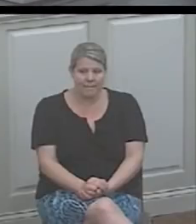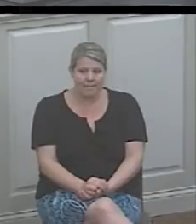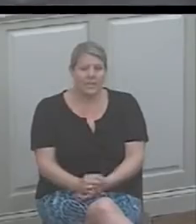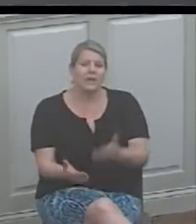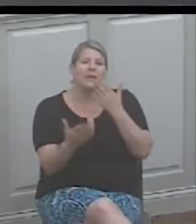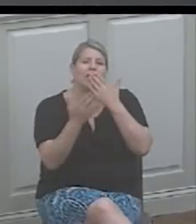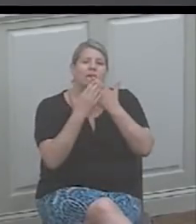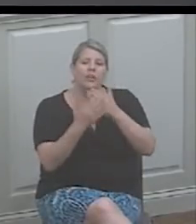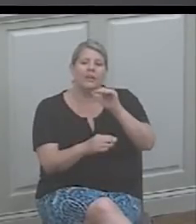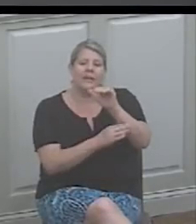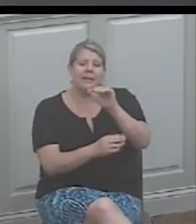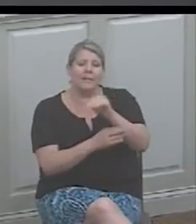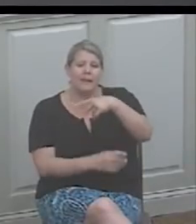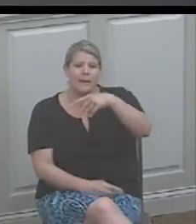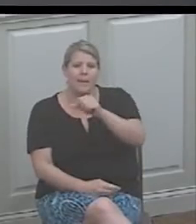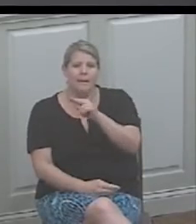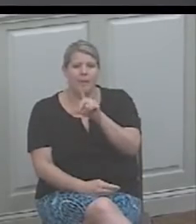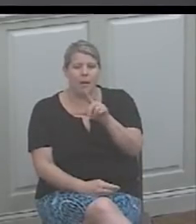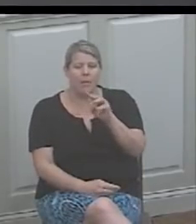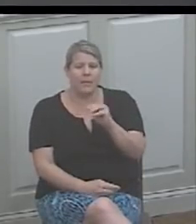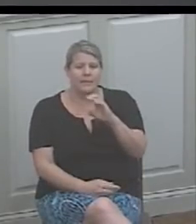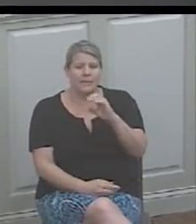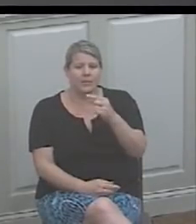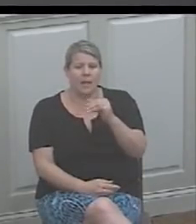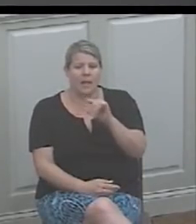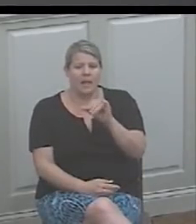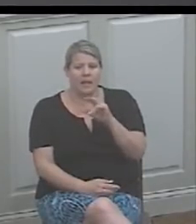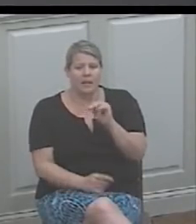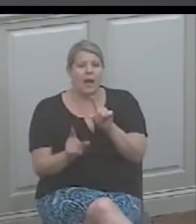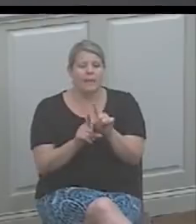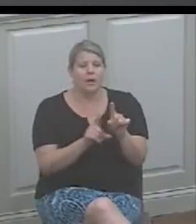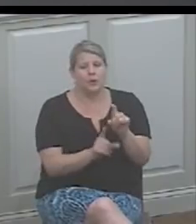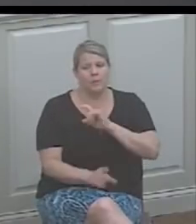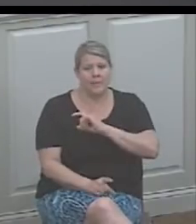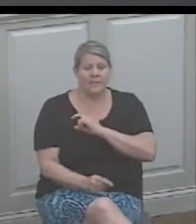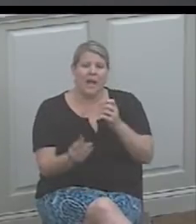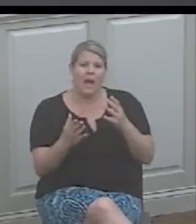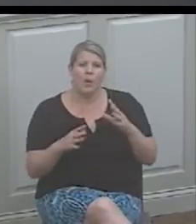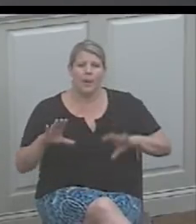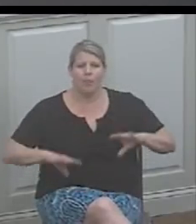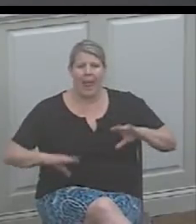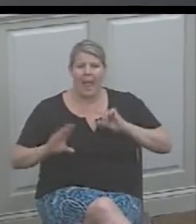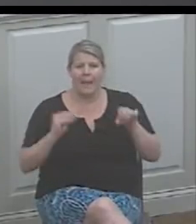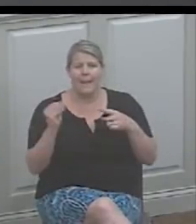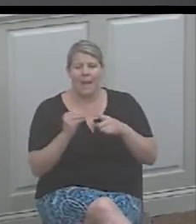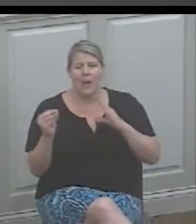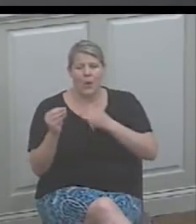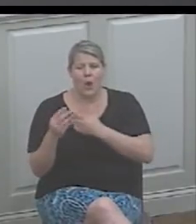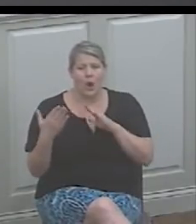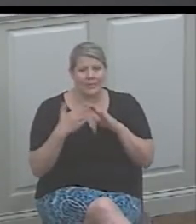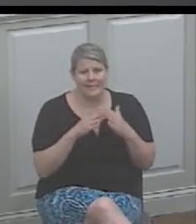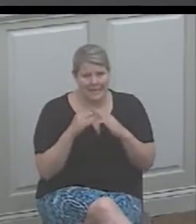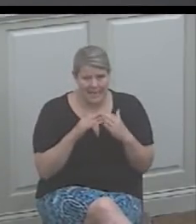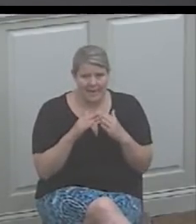Good evening. I'm Paul McGilligan. I'm also an officer. I just want to get up here and brag a little bit about the city of Danville, kind of tell something personal to me.